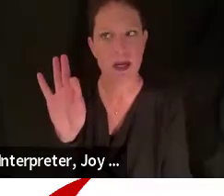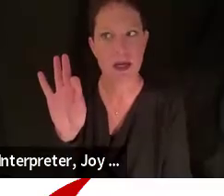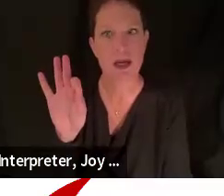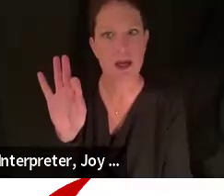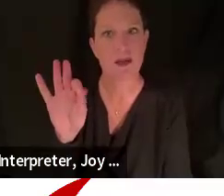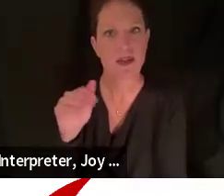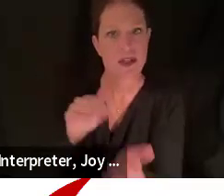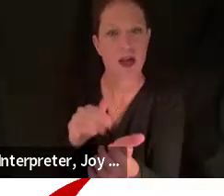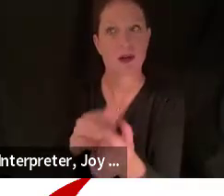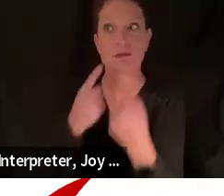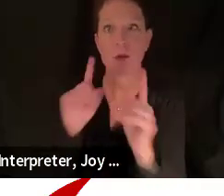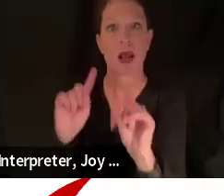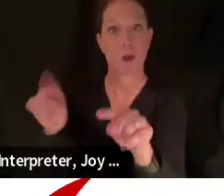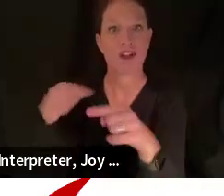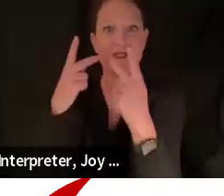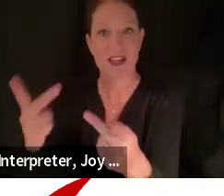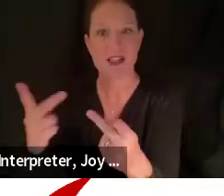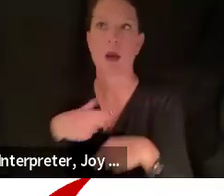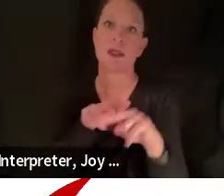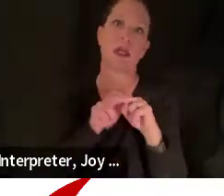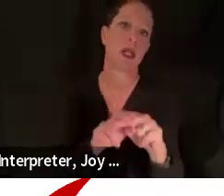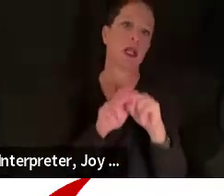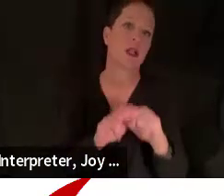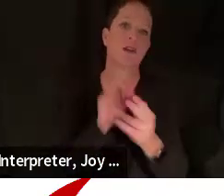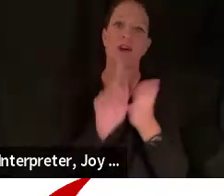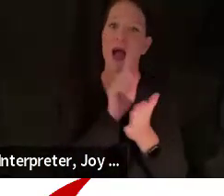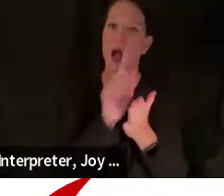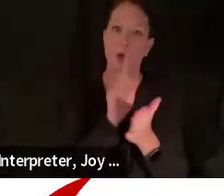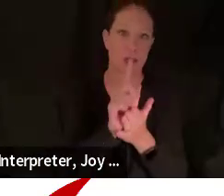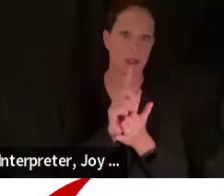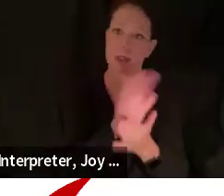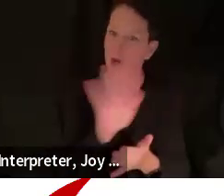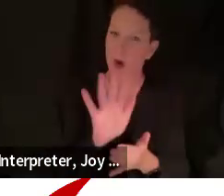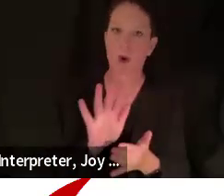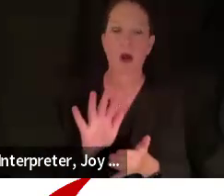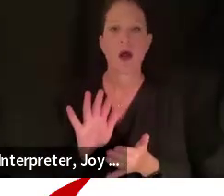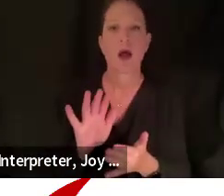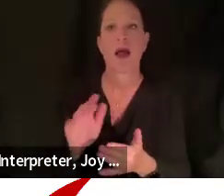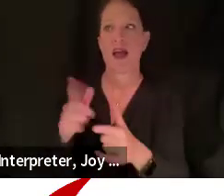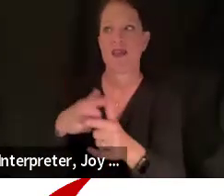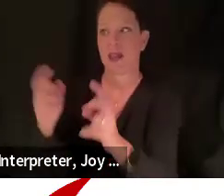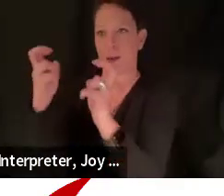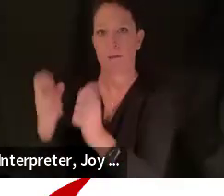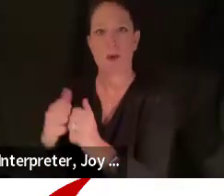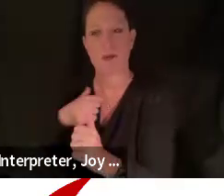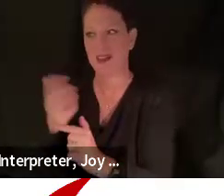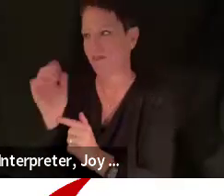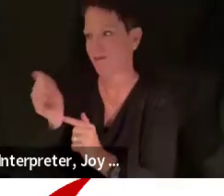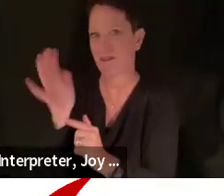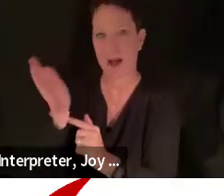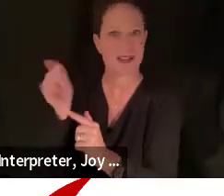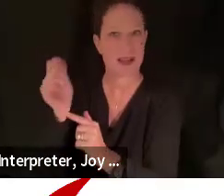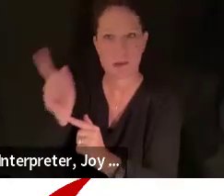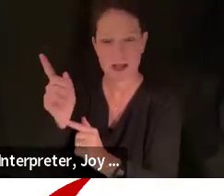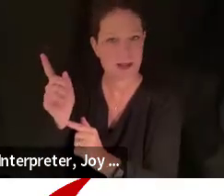I went to go visit them, that I wasn't sitting in the waiting room for like 20 minutes, right? And only spending 5 to 10 minutes with my actual primary care